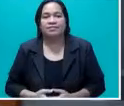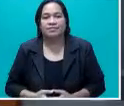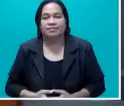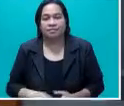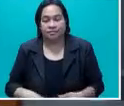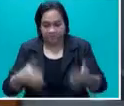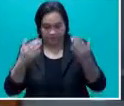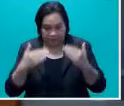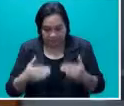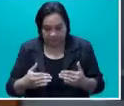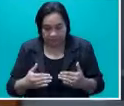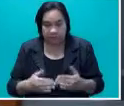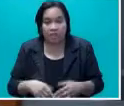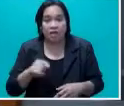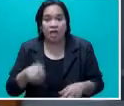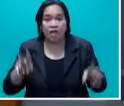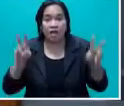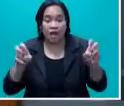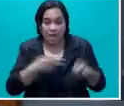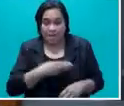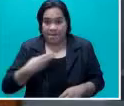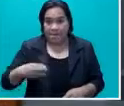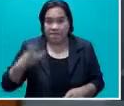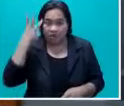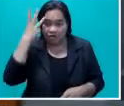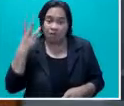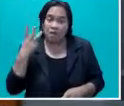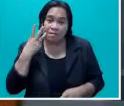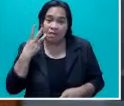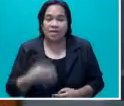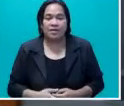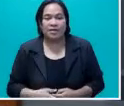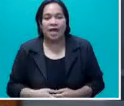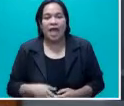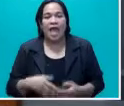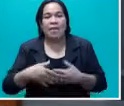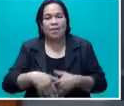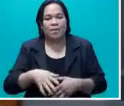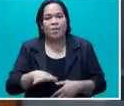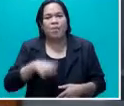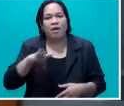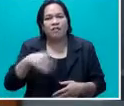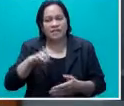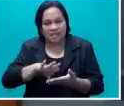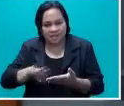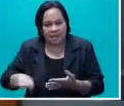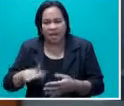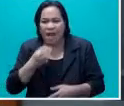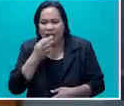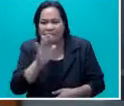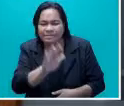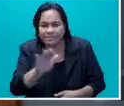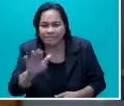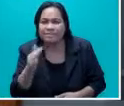Honourable Speaker, on the Ministry of Women and Poverty Alleviation, I plead with all of